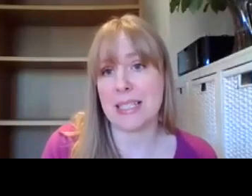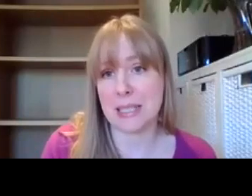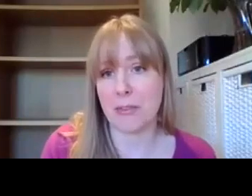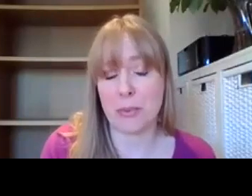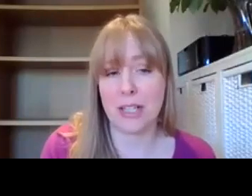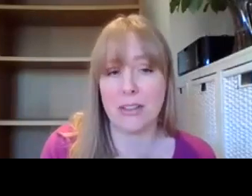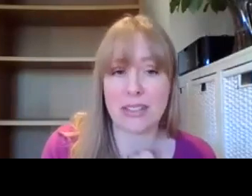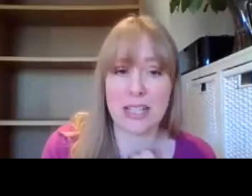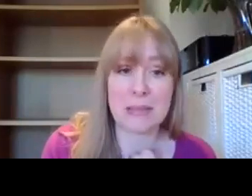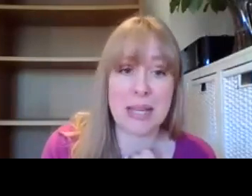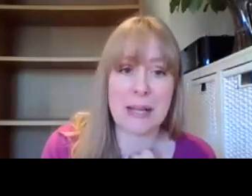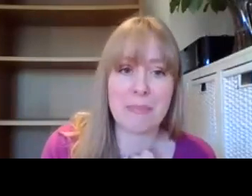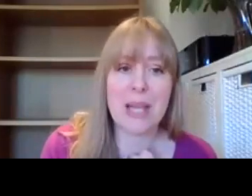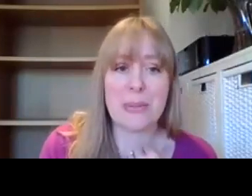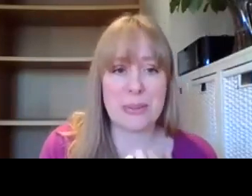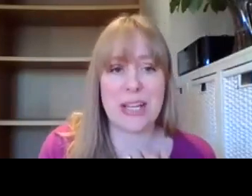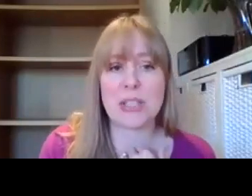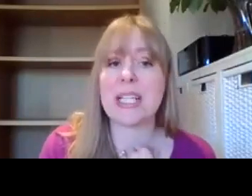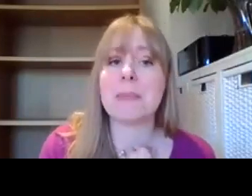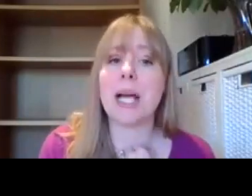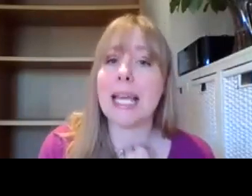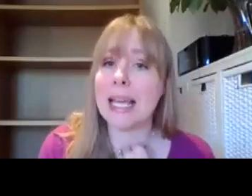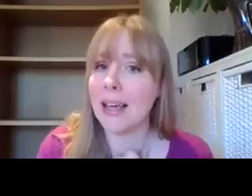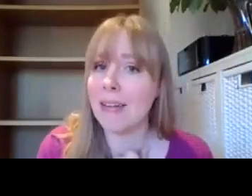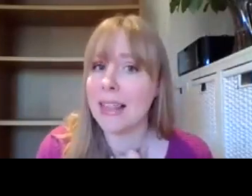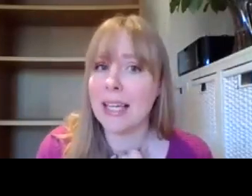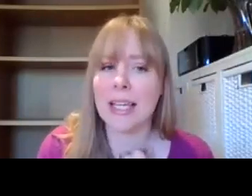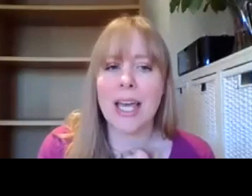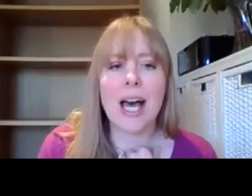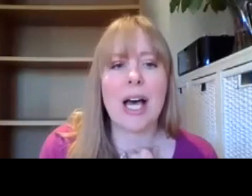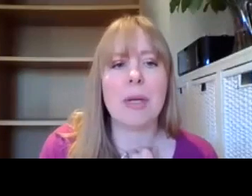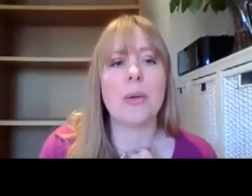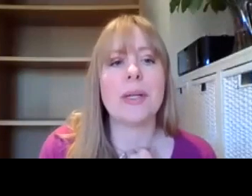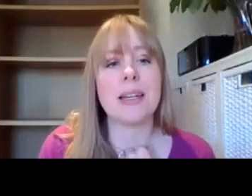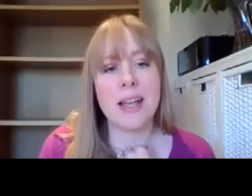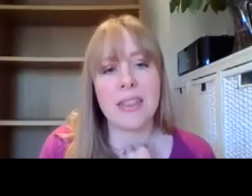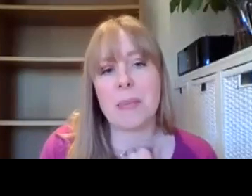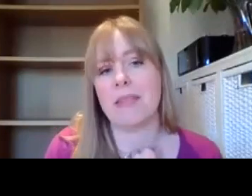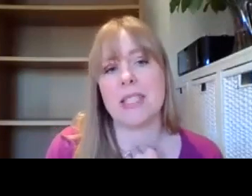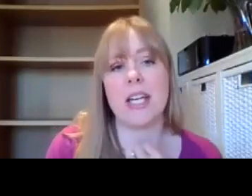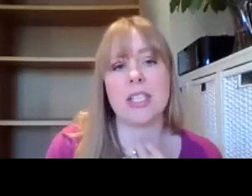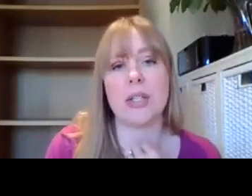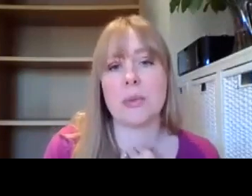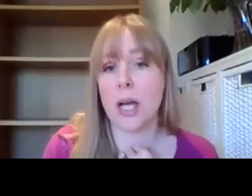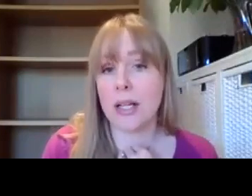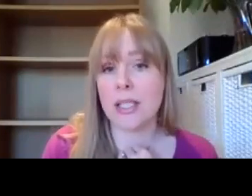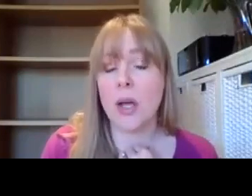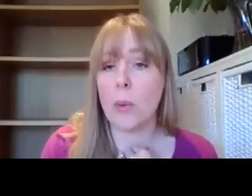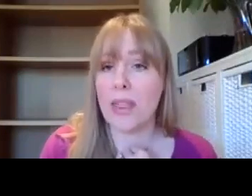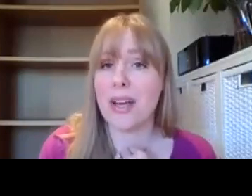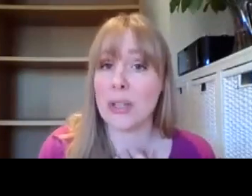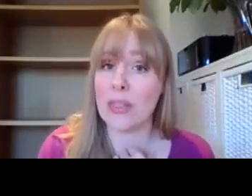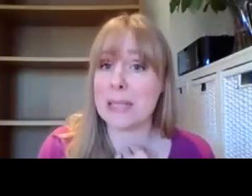be presenting some of the work alongside me. Also joined by Inga, I think, who is another peer researcher who's